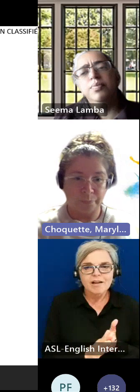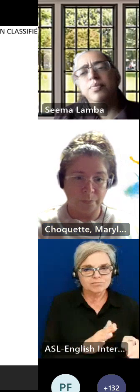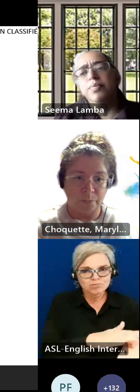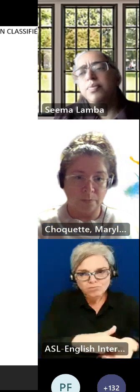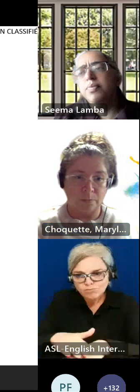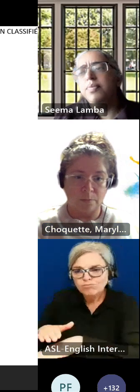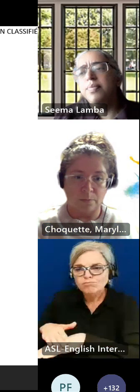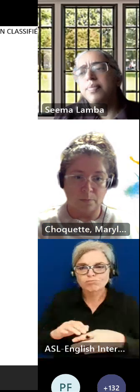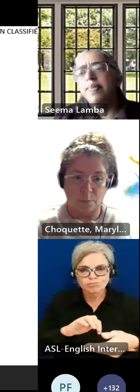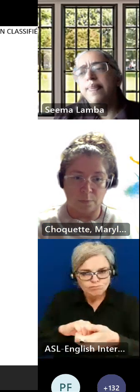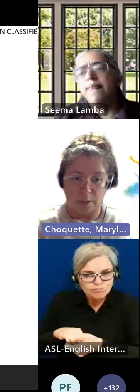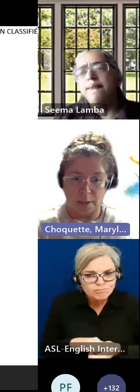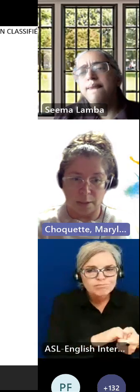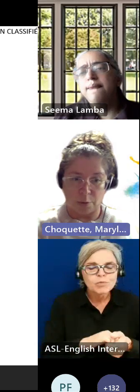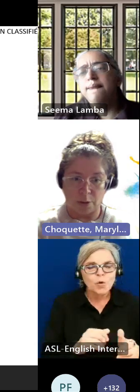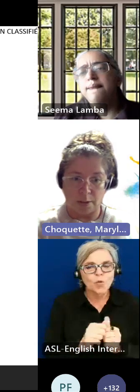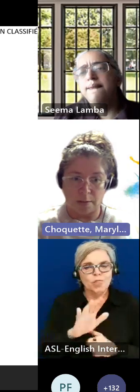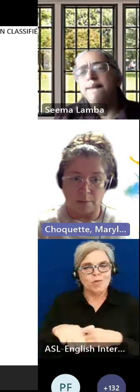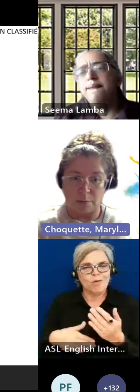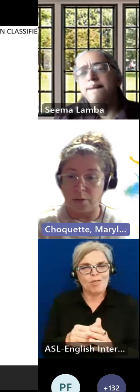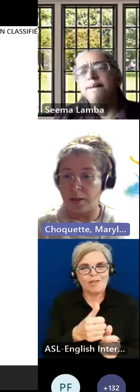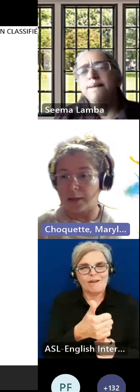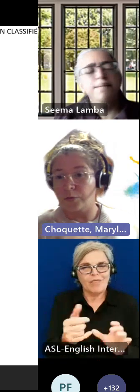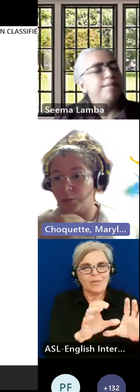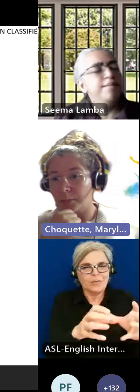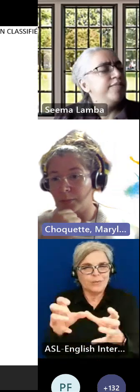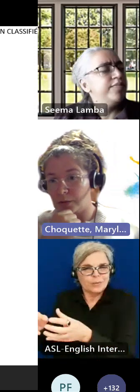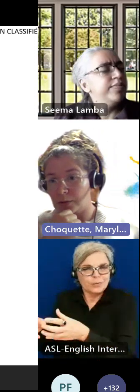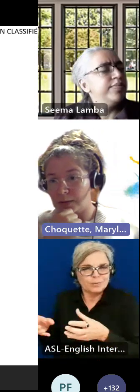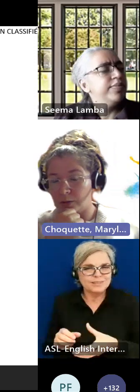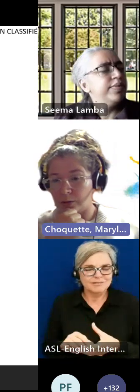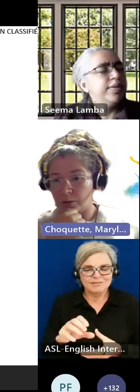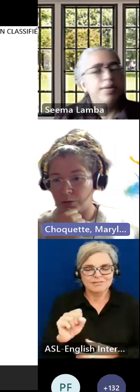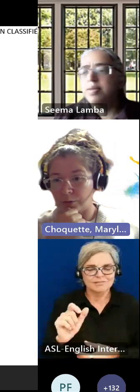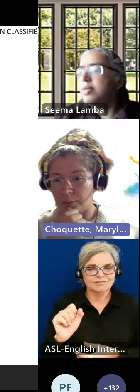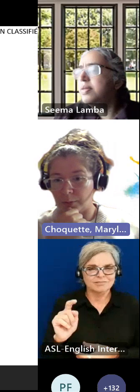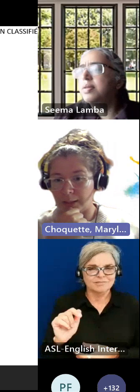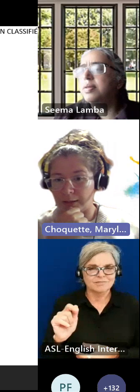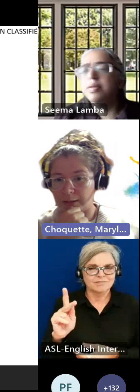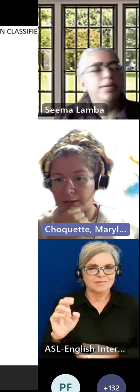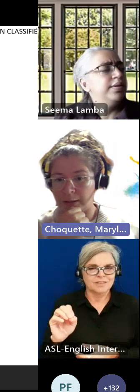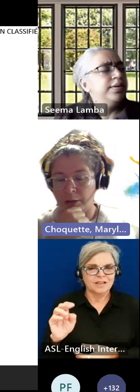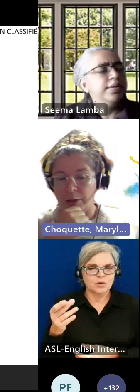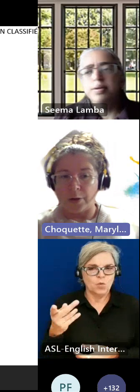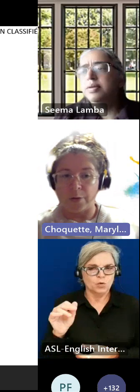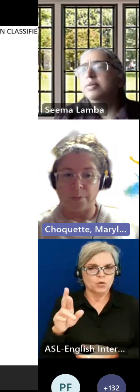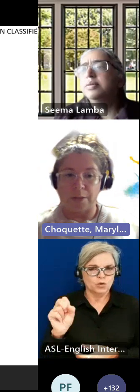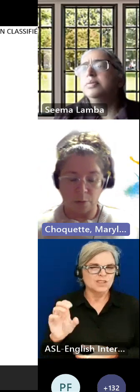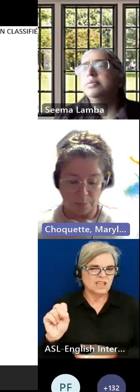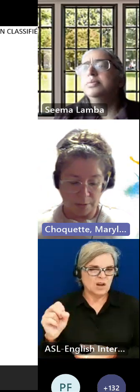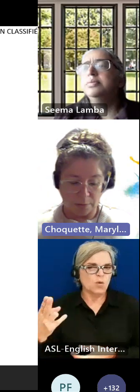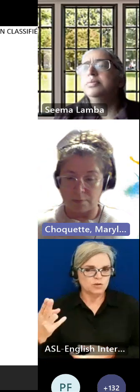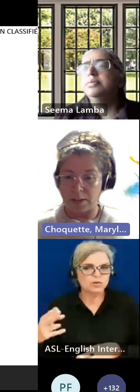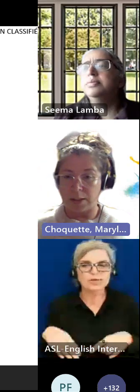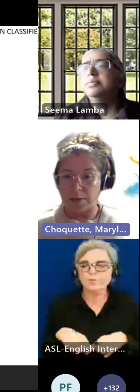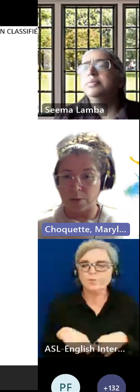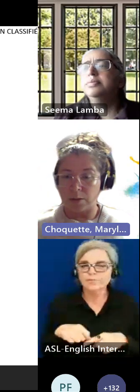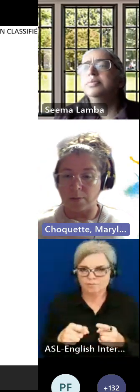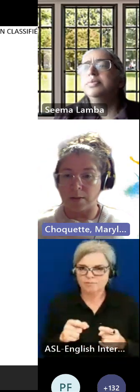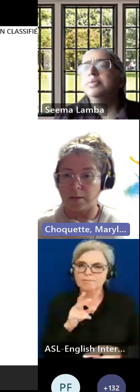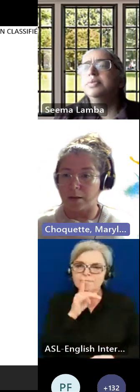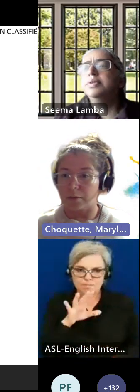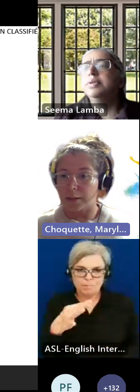stakeholders. On va aller à la prochaine. Puis à tout moment, là, je sais que je le fais pas mal en anglais. À tout moment, si vous avez